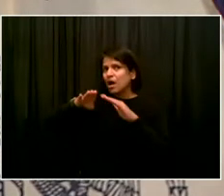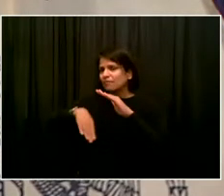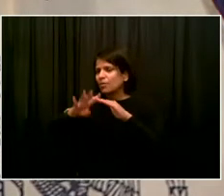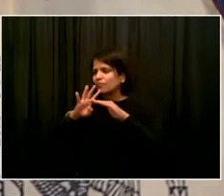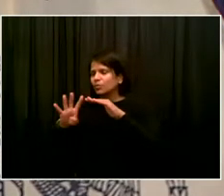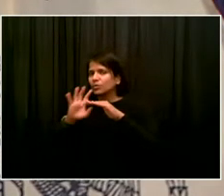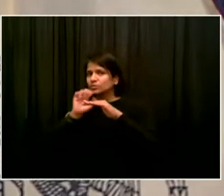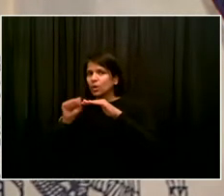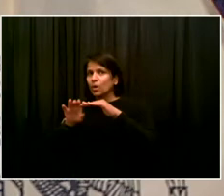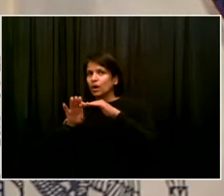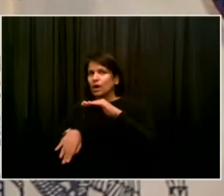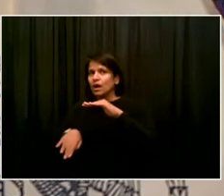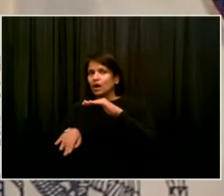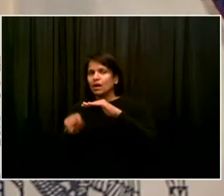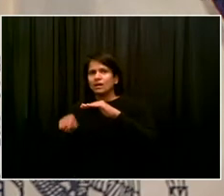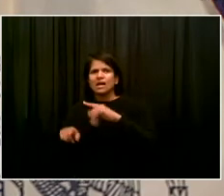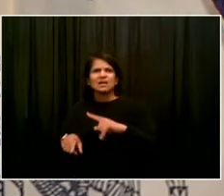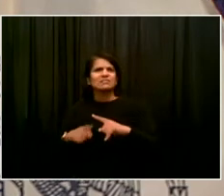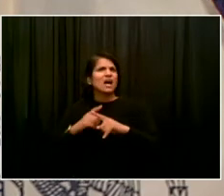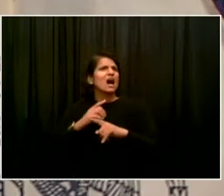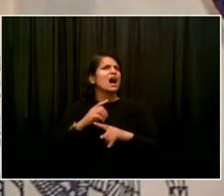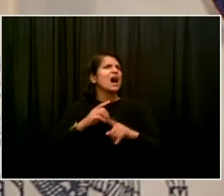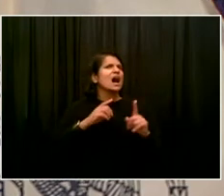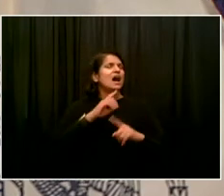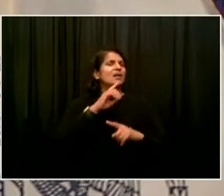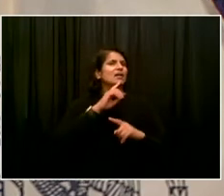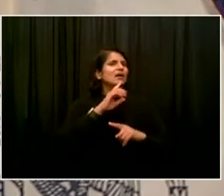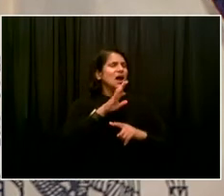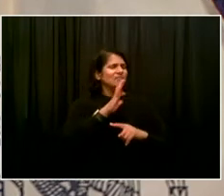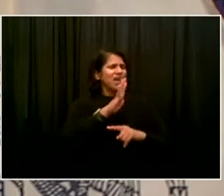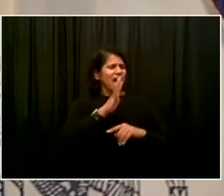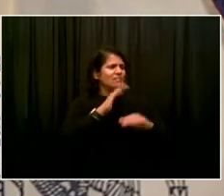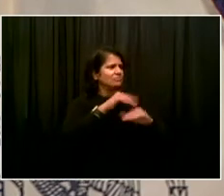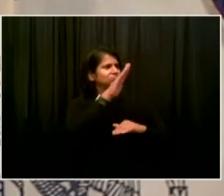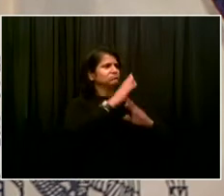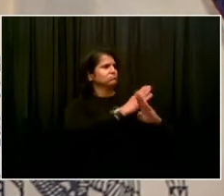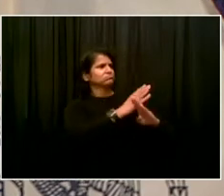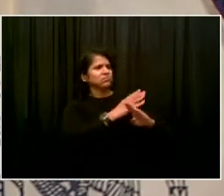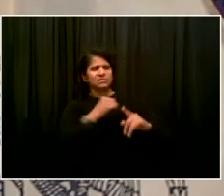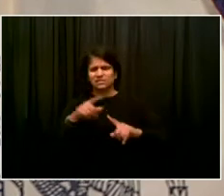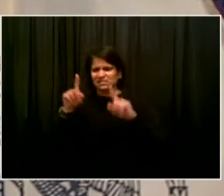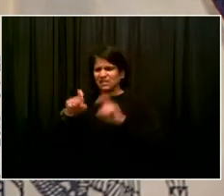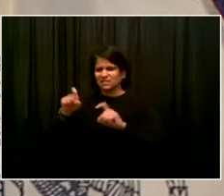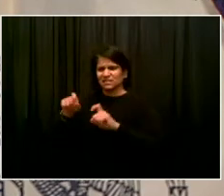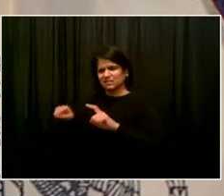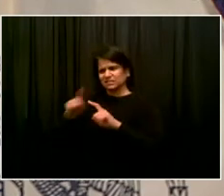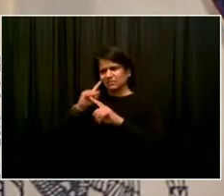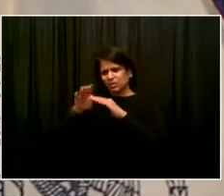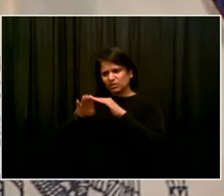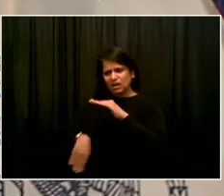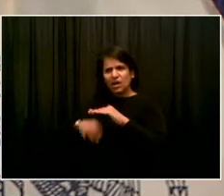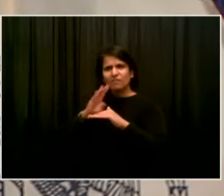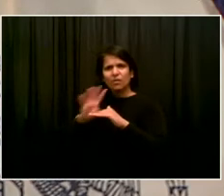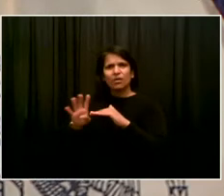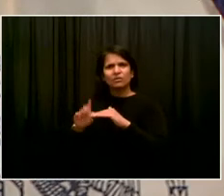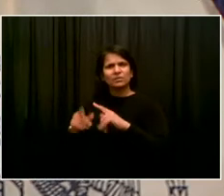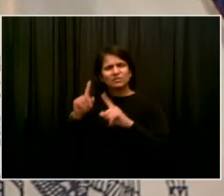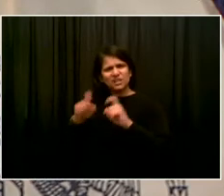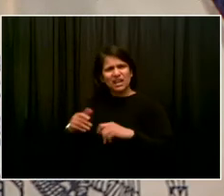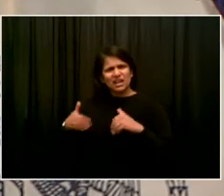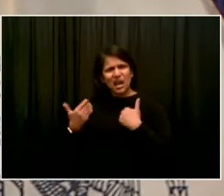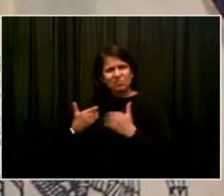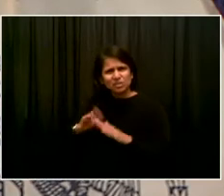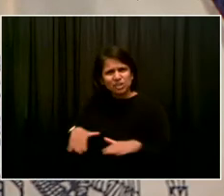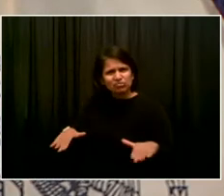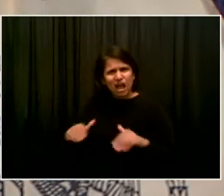to be vaccinated? I'll turn to Dr. Katz and Dr. Long. It's very important point that obviously